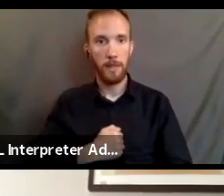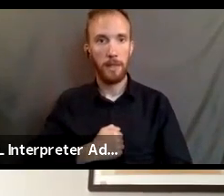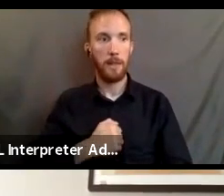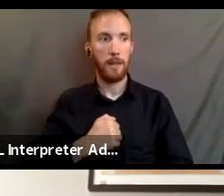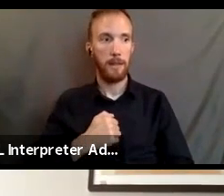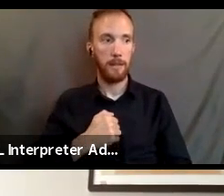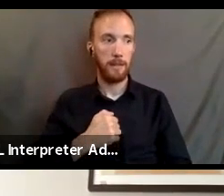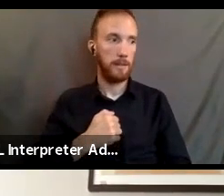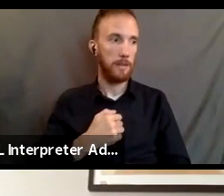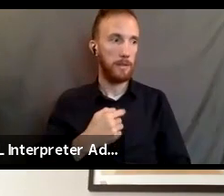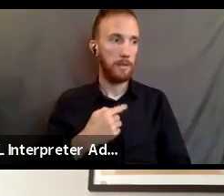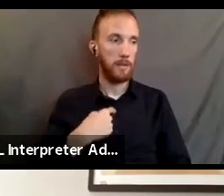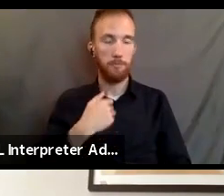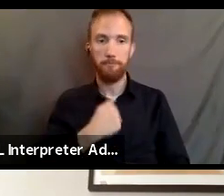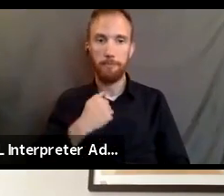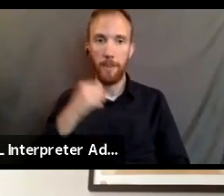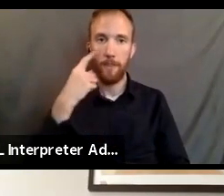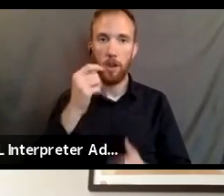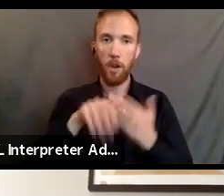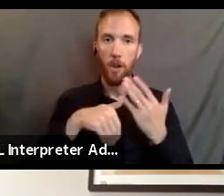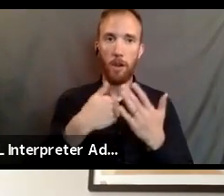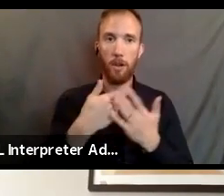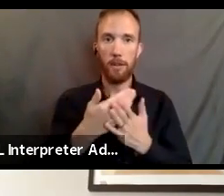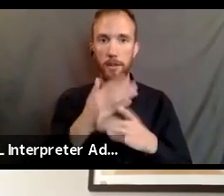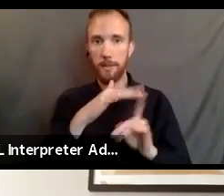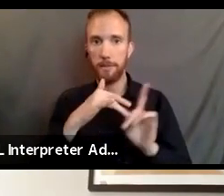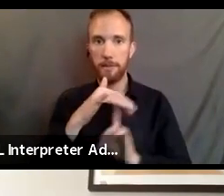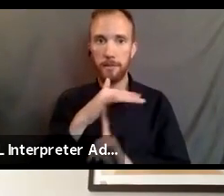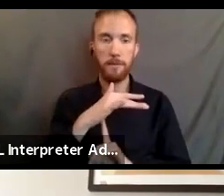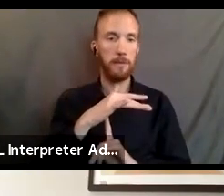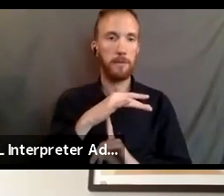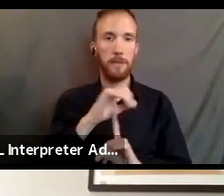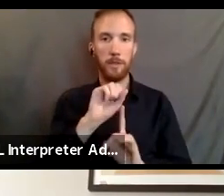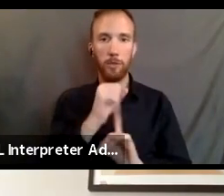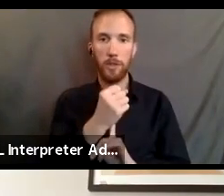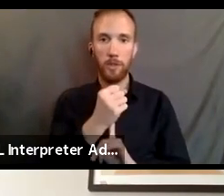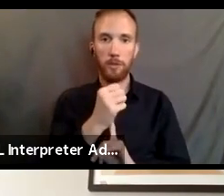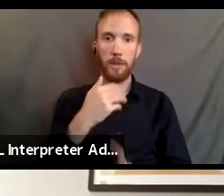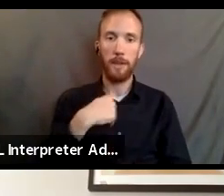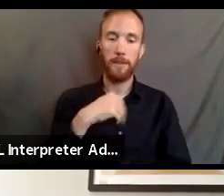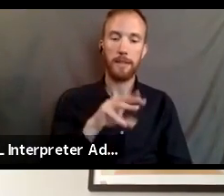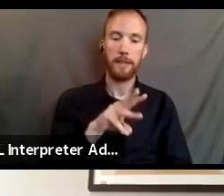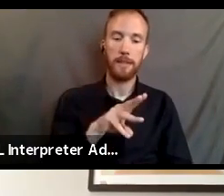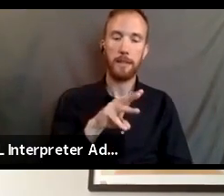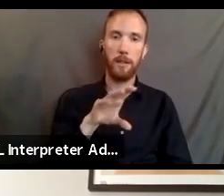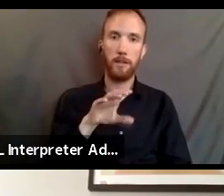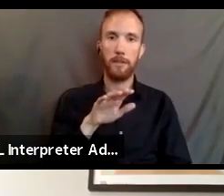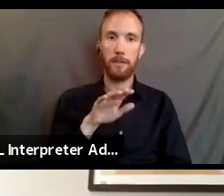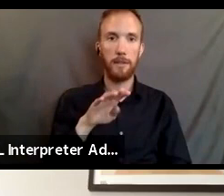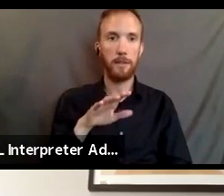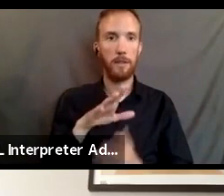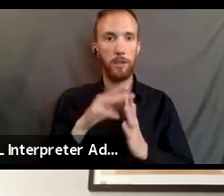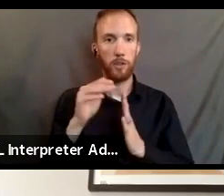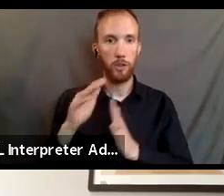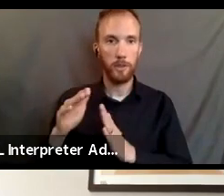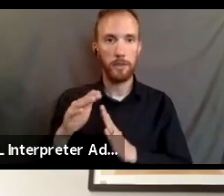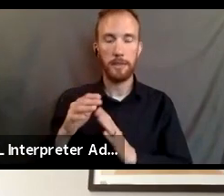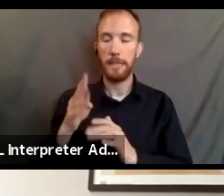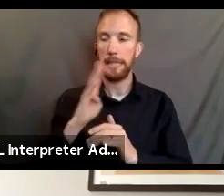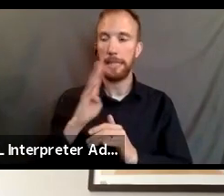endure esteemed board of education members are 664 students speaking 44 different